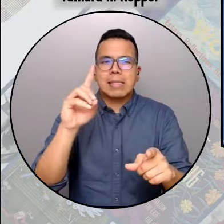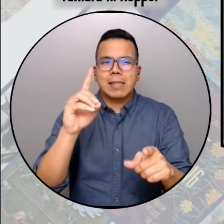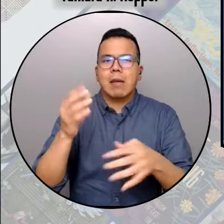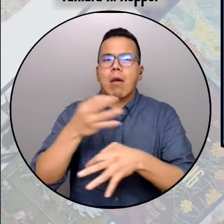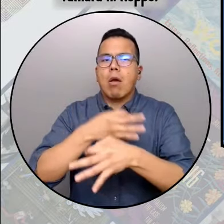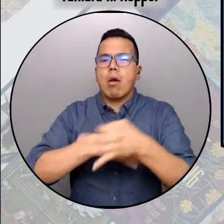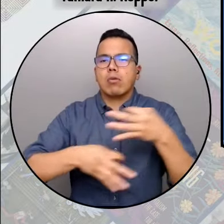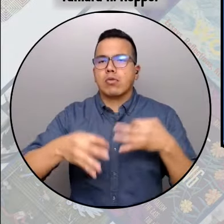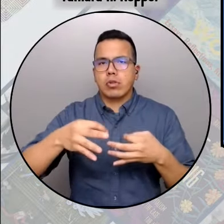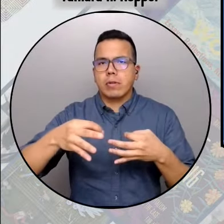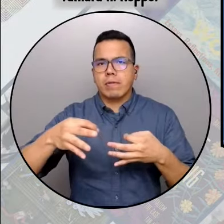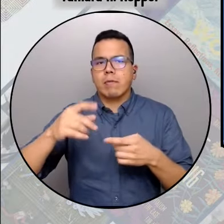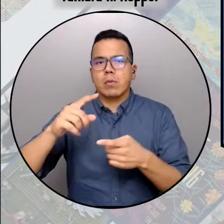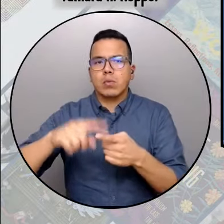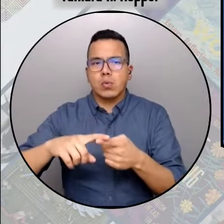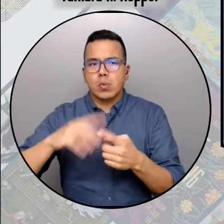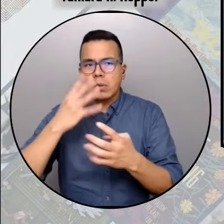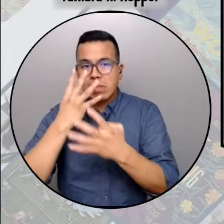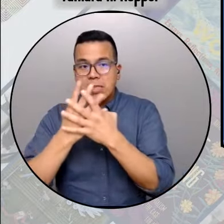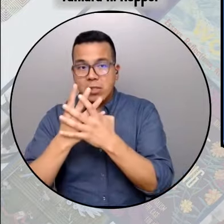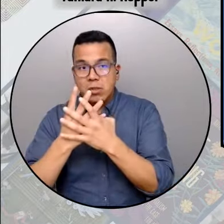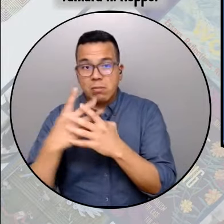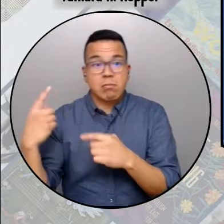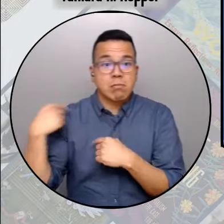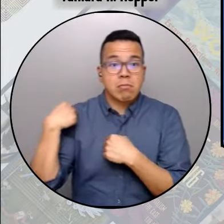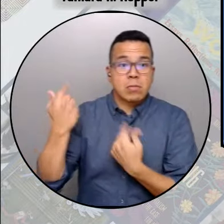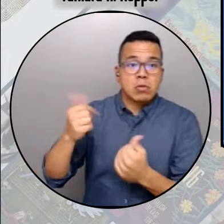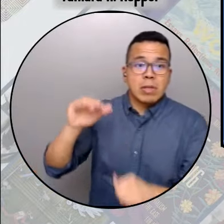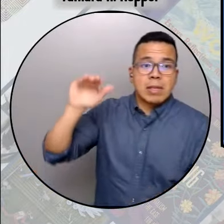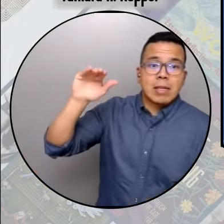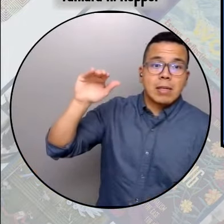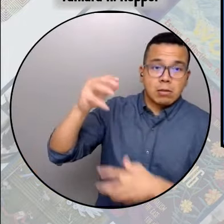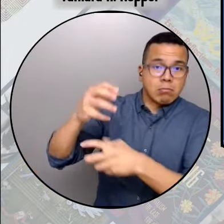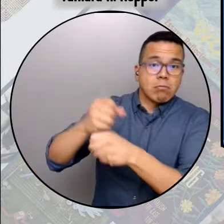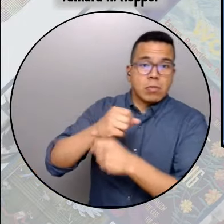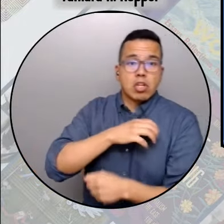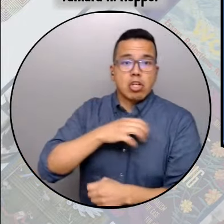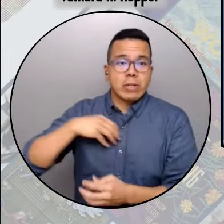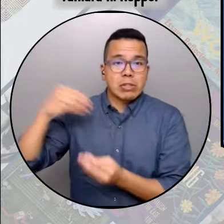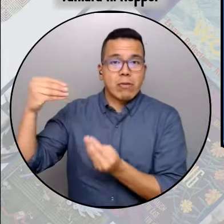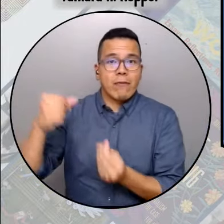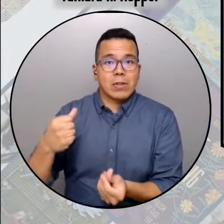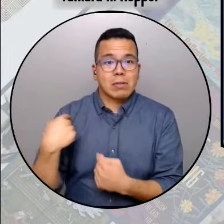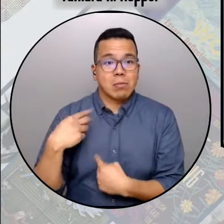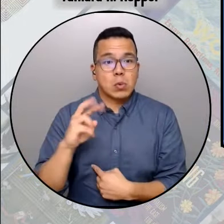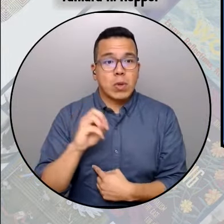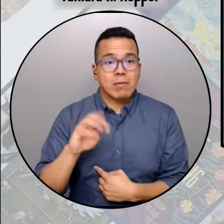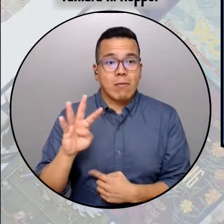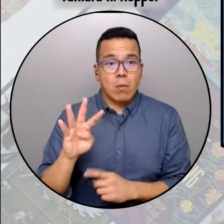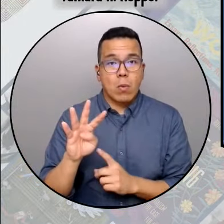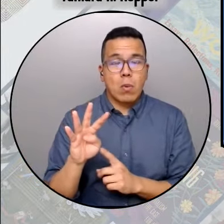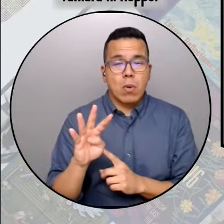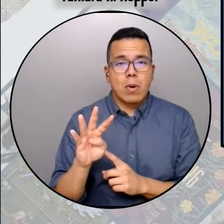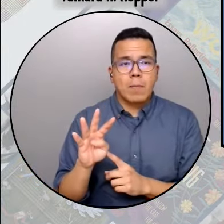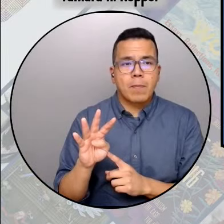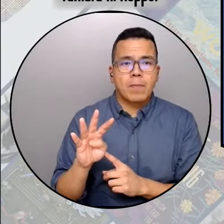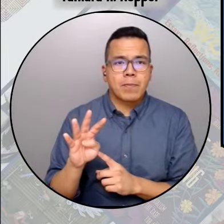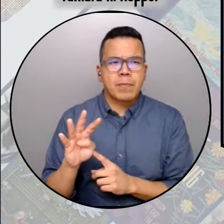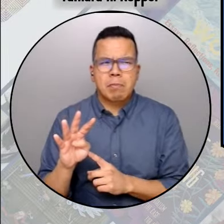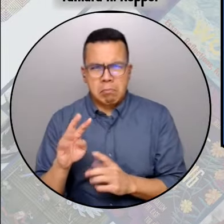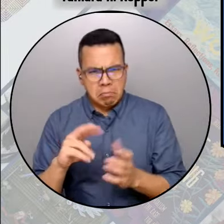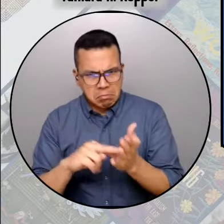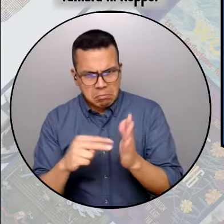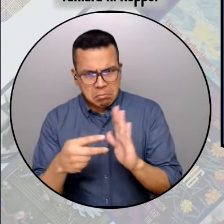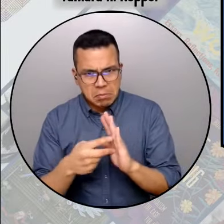this has received congressional funding since 2004. And this also can be considered, you know, it can mean different things. So let's look at what this means